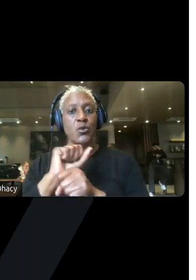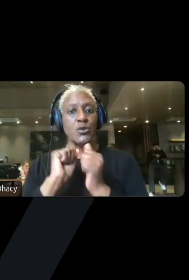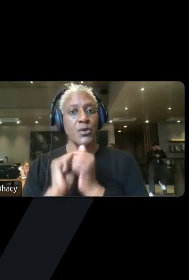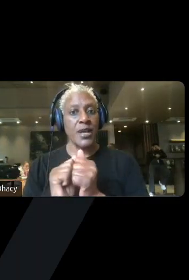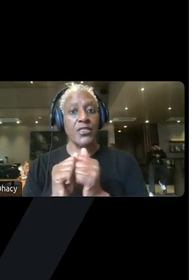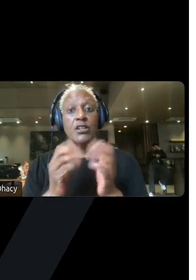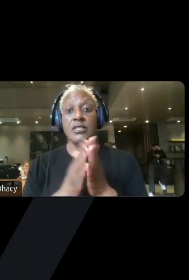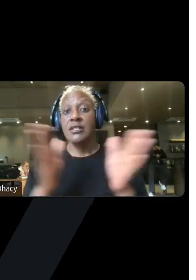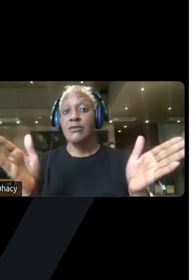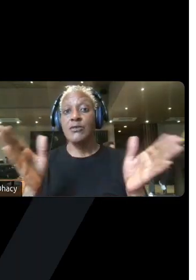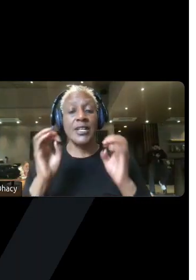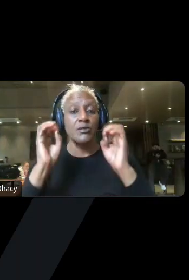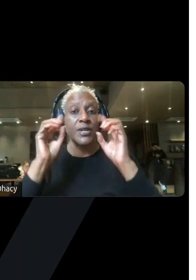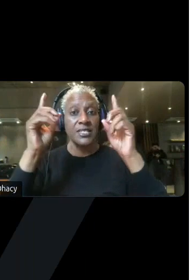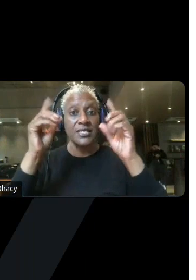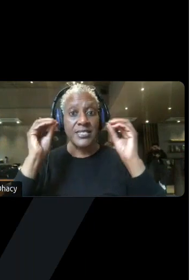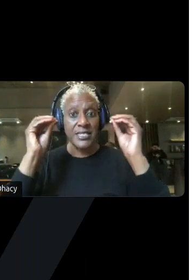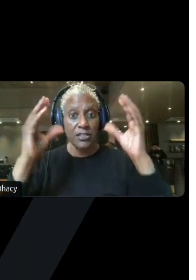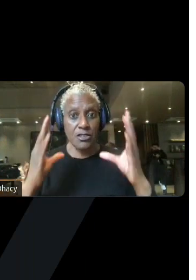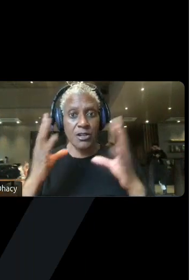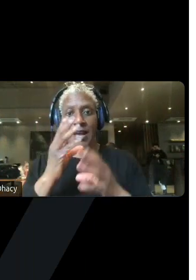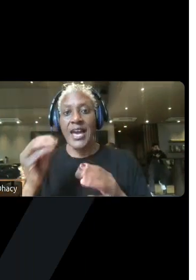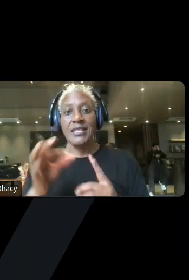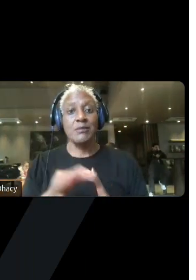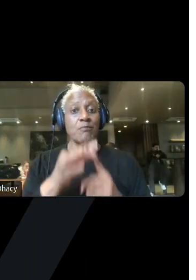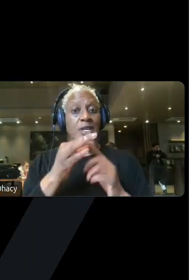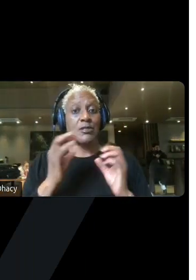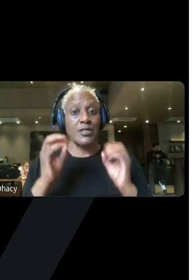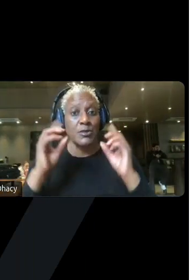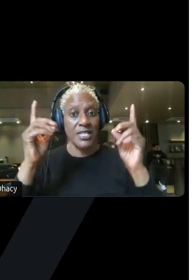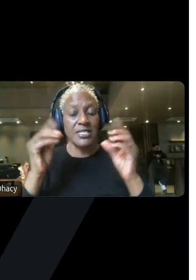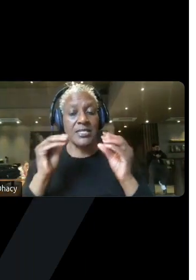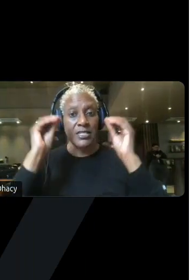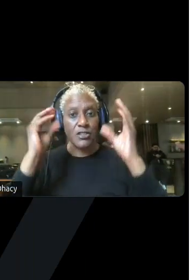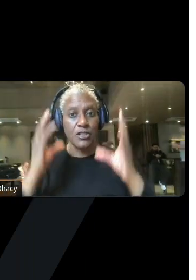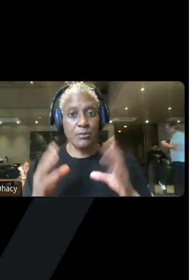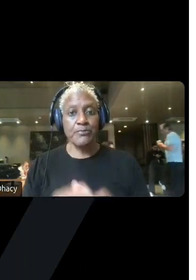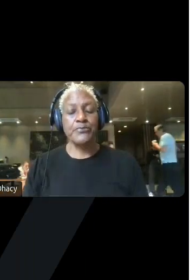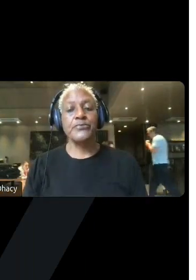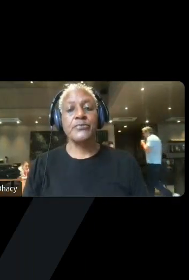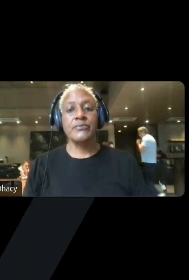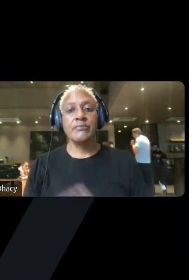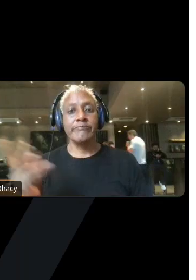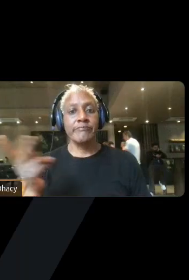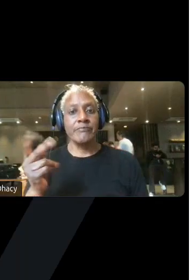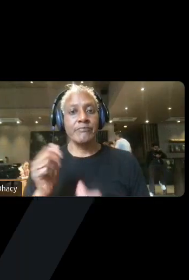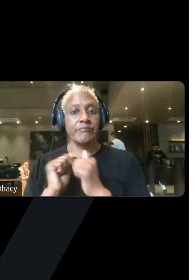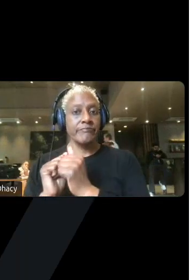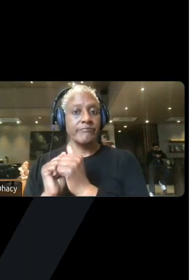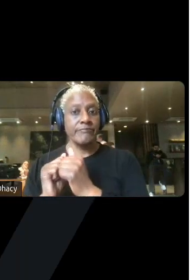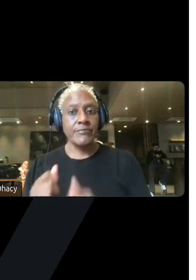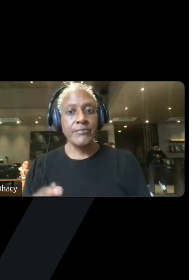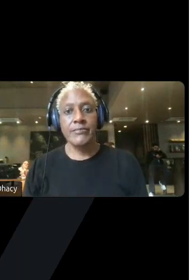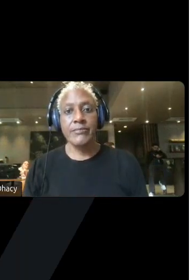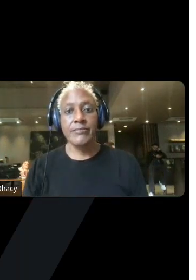special education teacher. And we can go to the next slide.